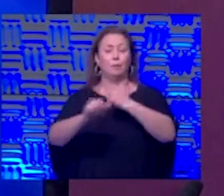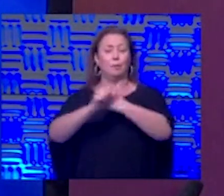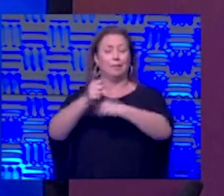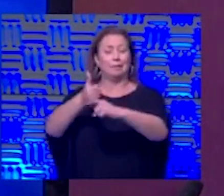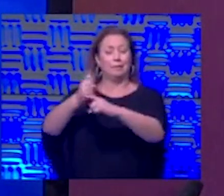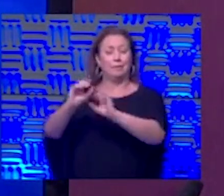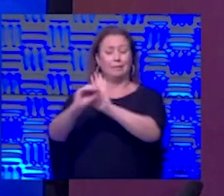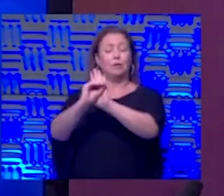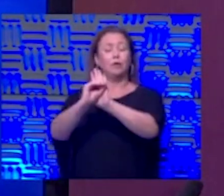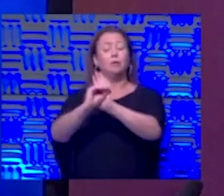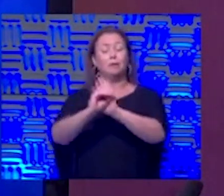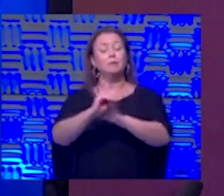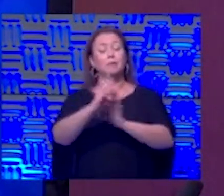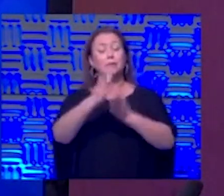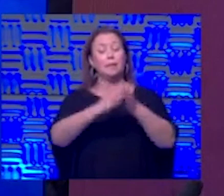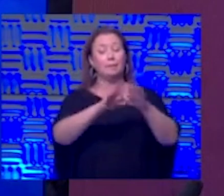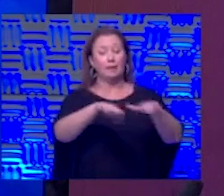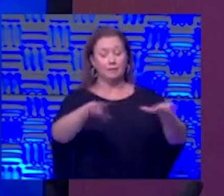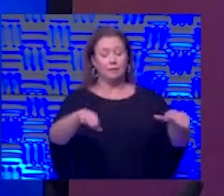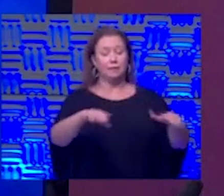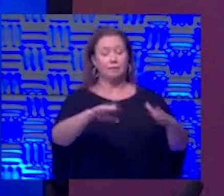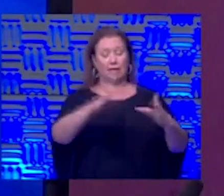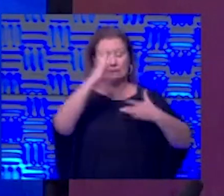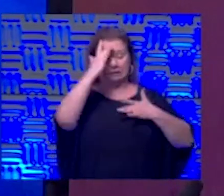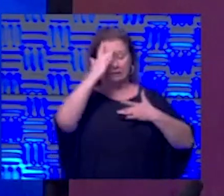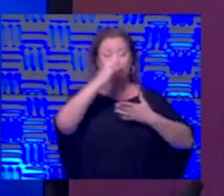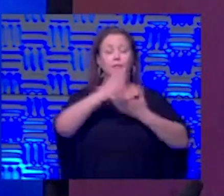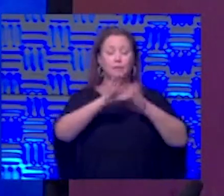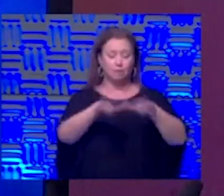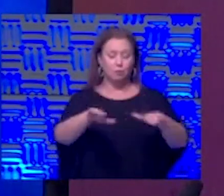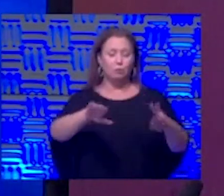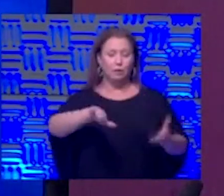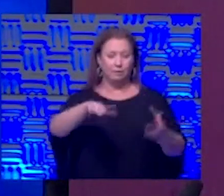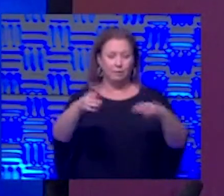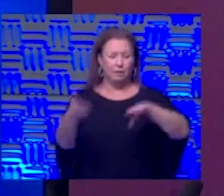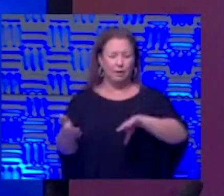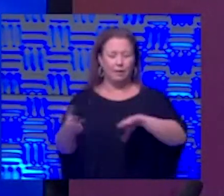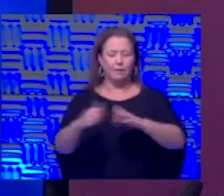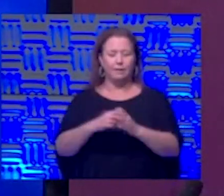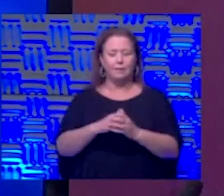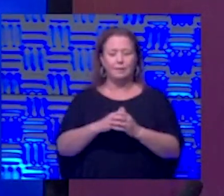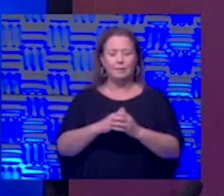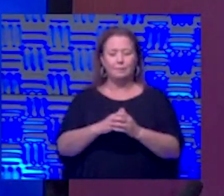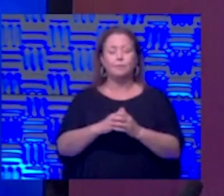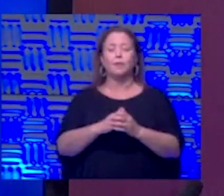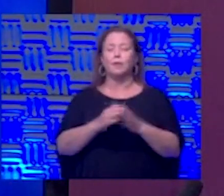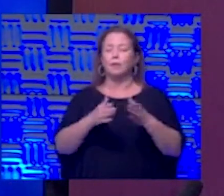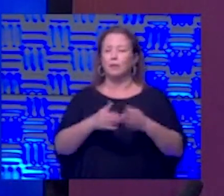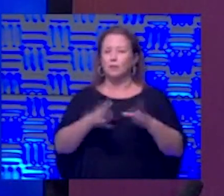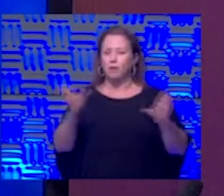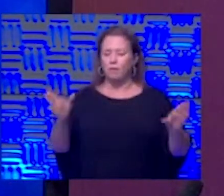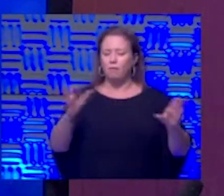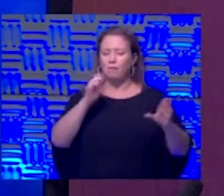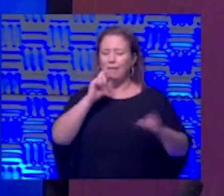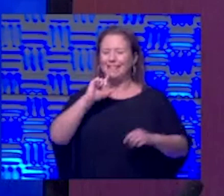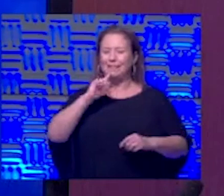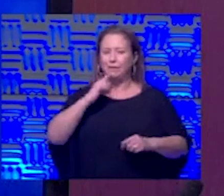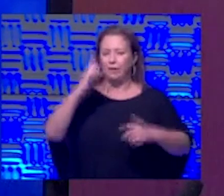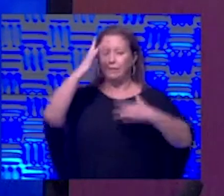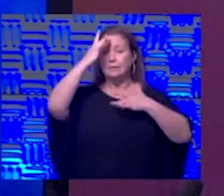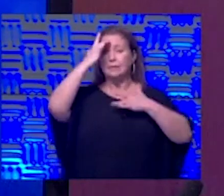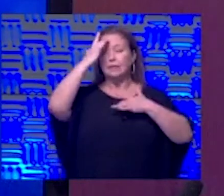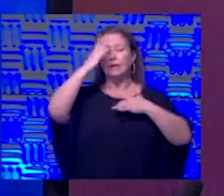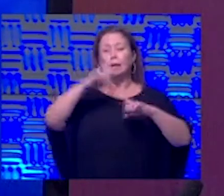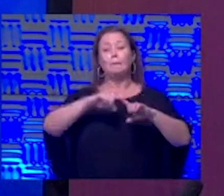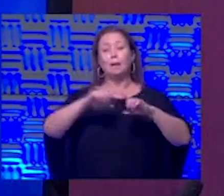some children have become very ill and some have died. Overall, probably not as sick. But again,